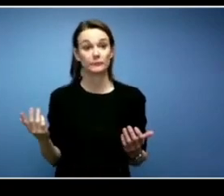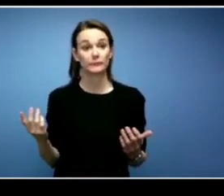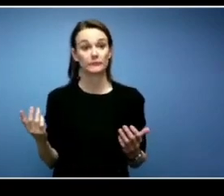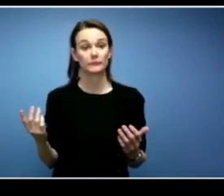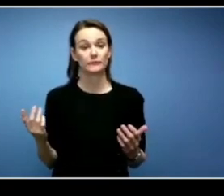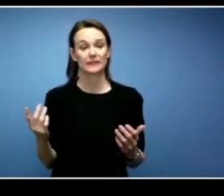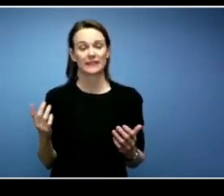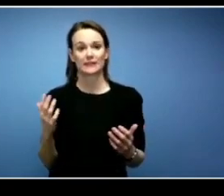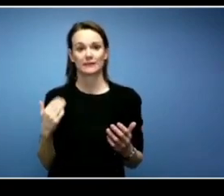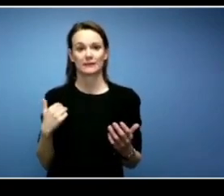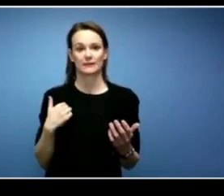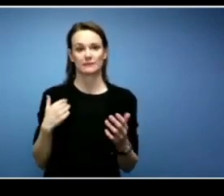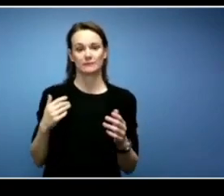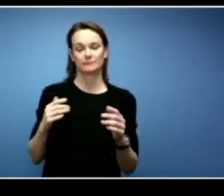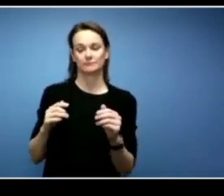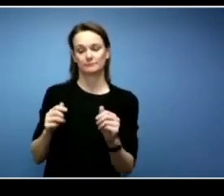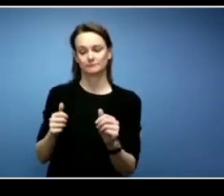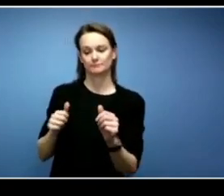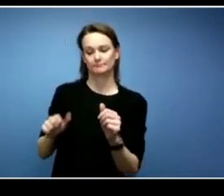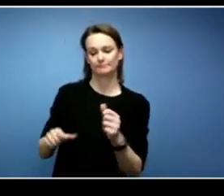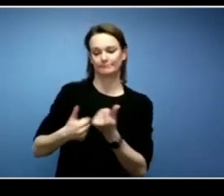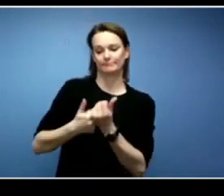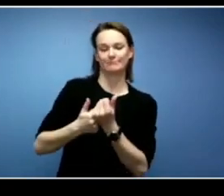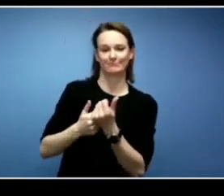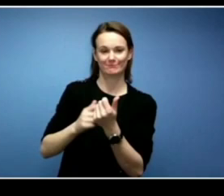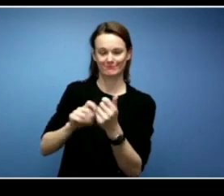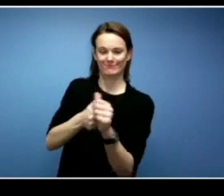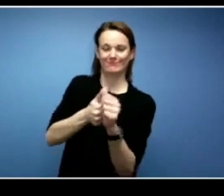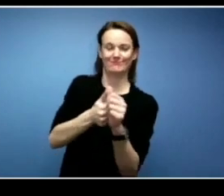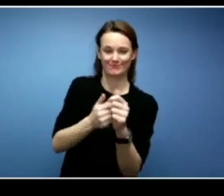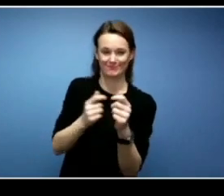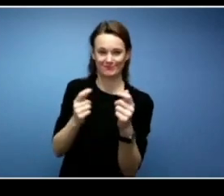structure me into an entrepreneur, which wasn't my goal.